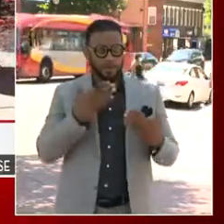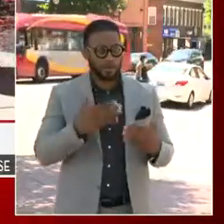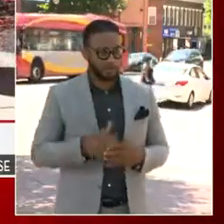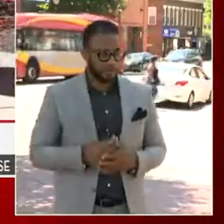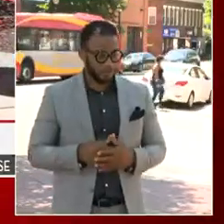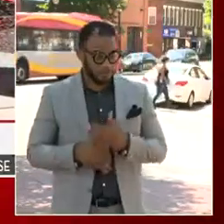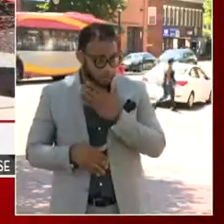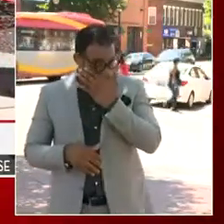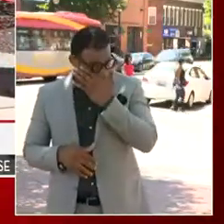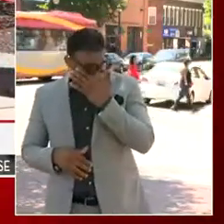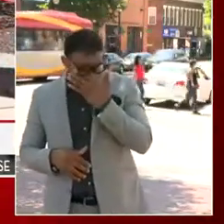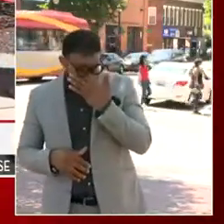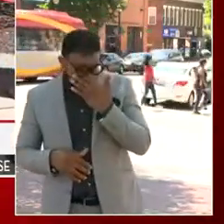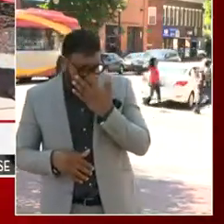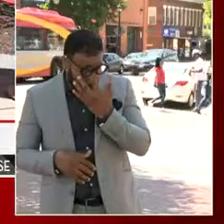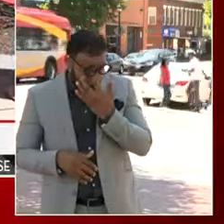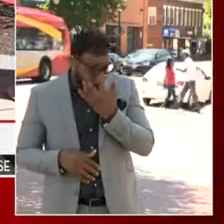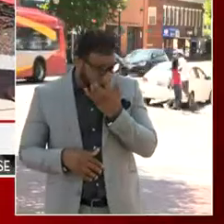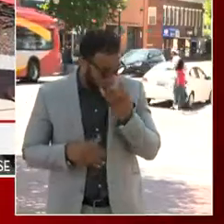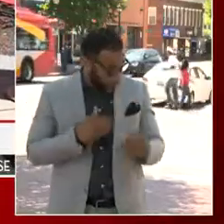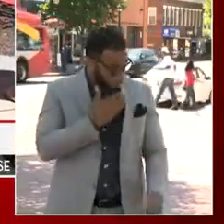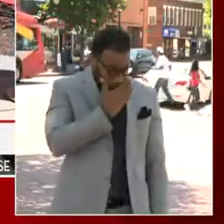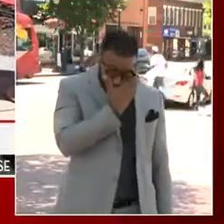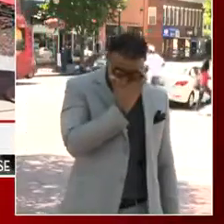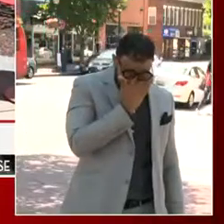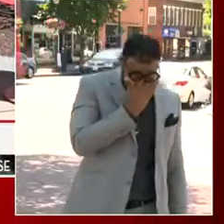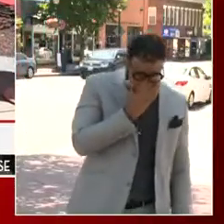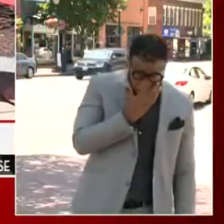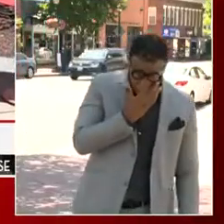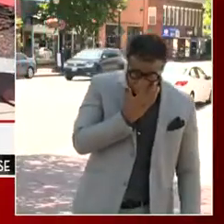Thank you. Greetings, everybody.